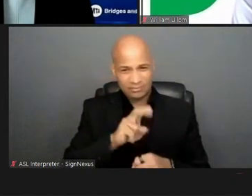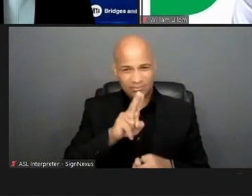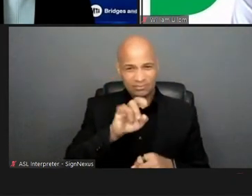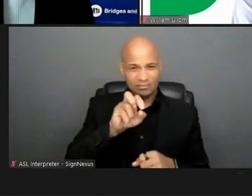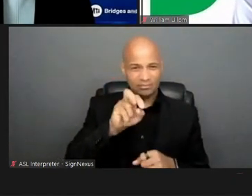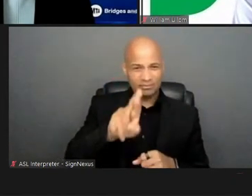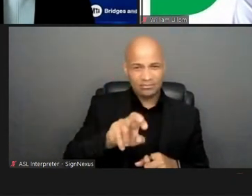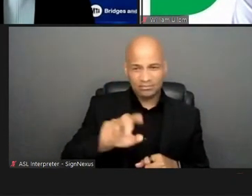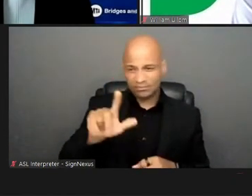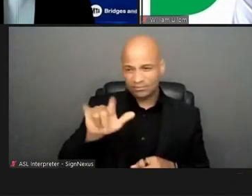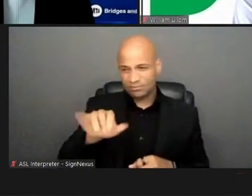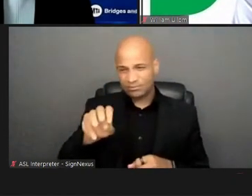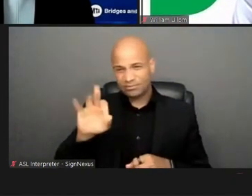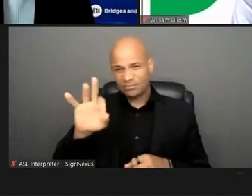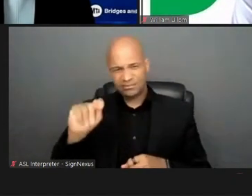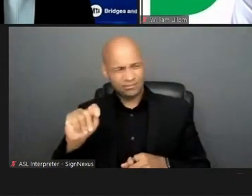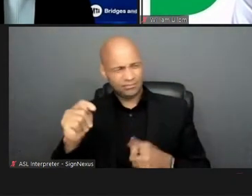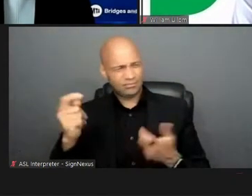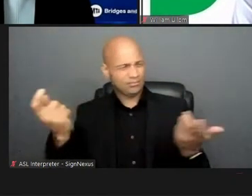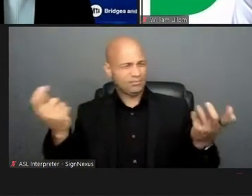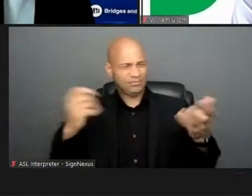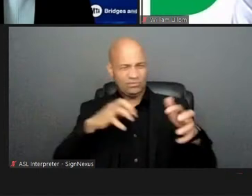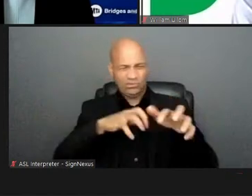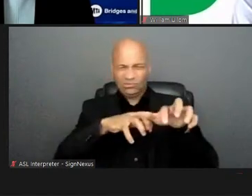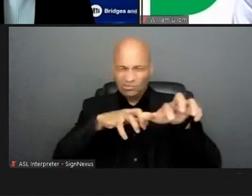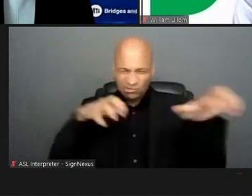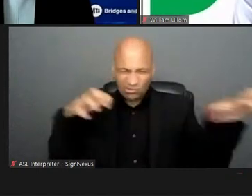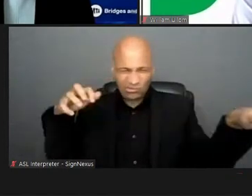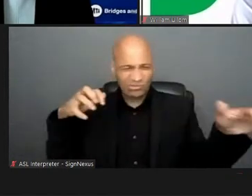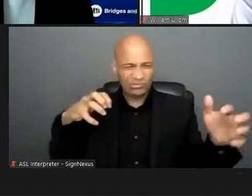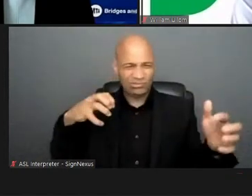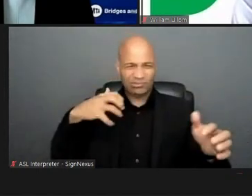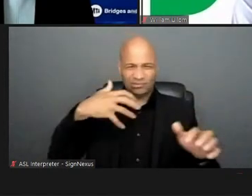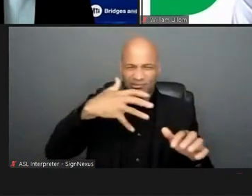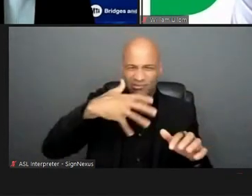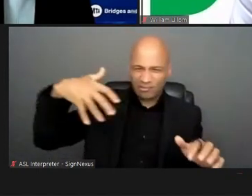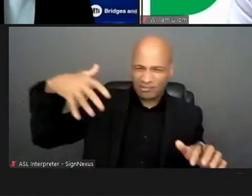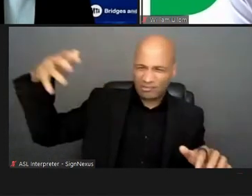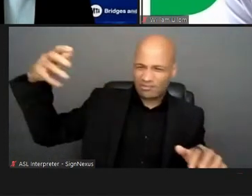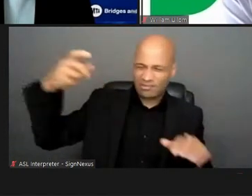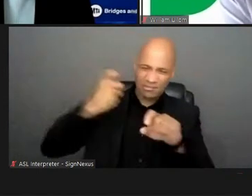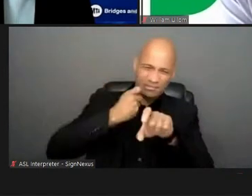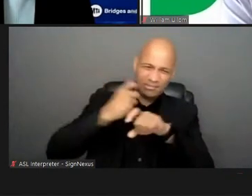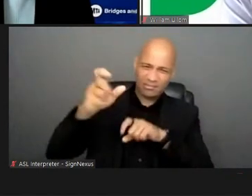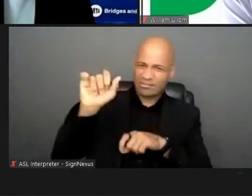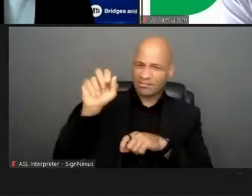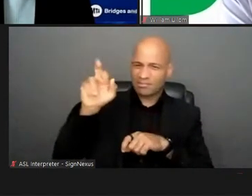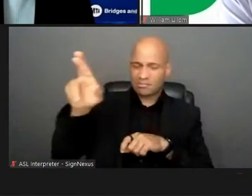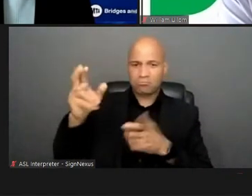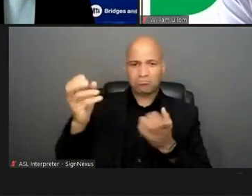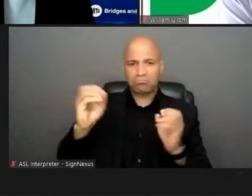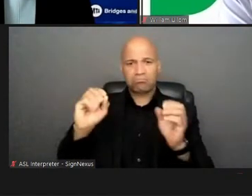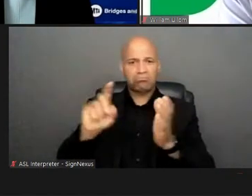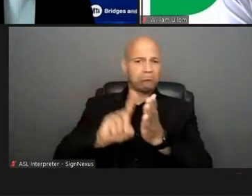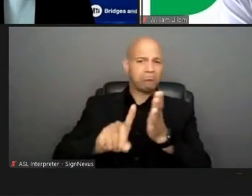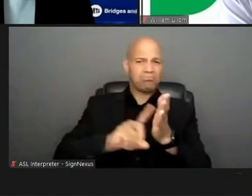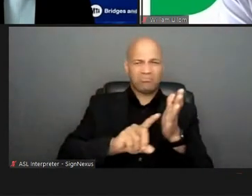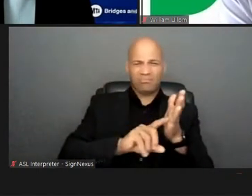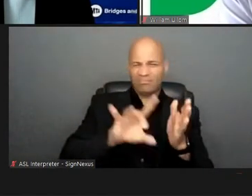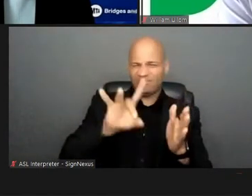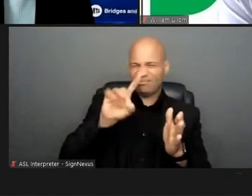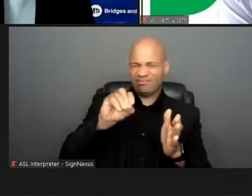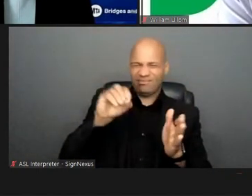the streets and pump untold amounts of carbon pollution into City Air I'm unchecked right 80 000 something like that